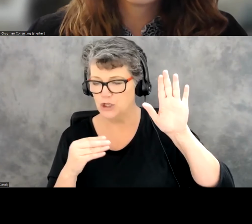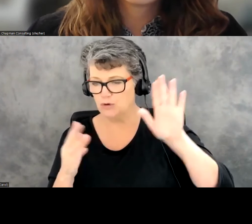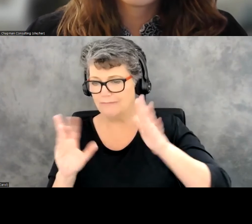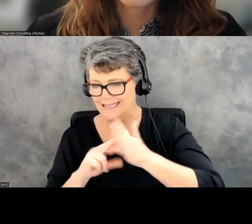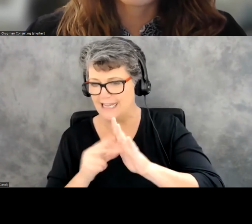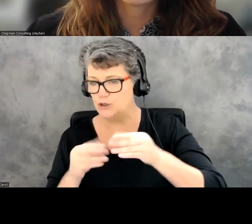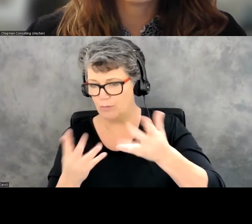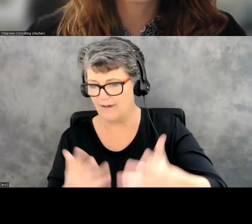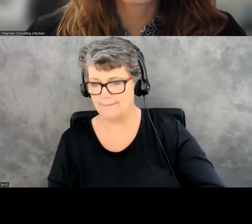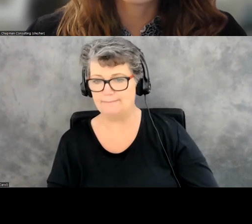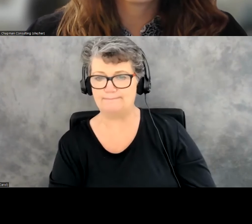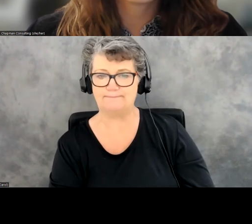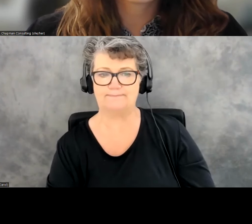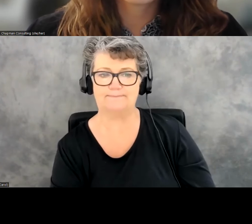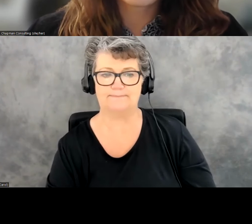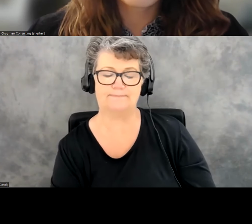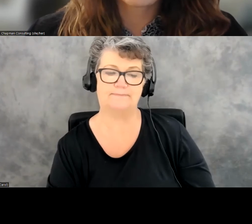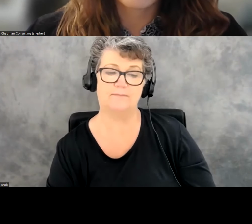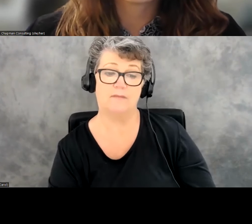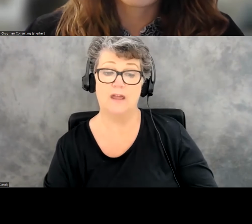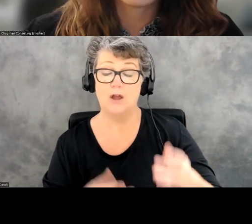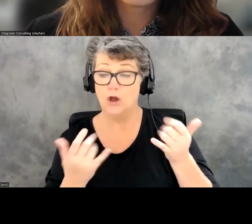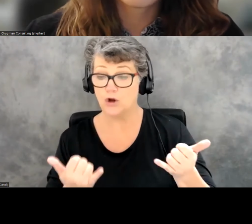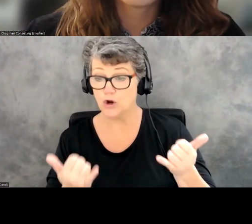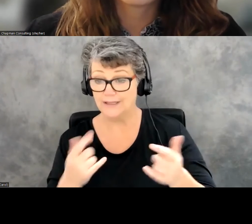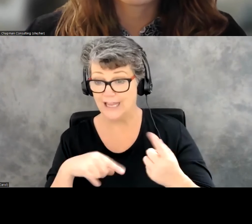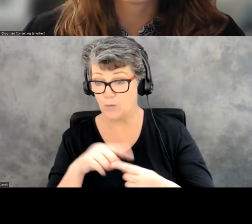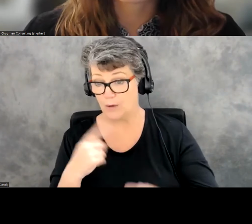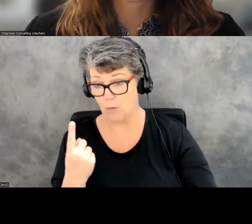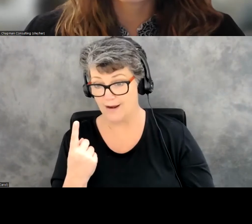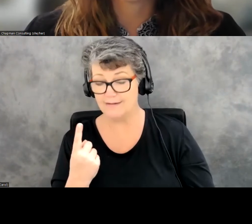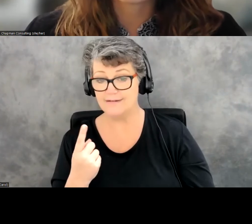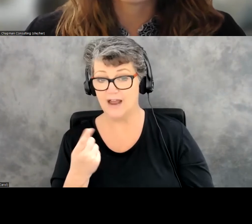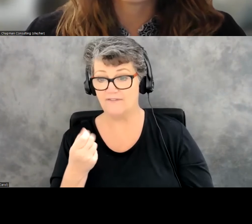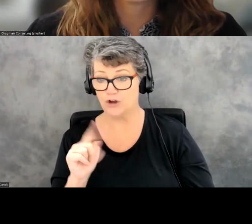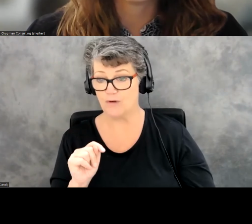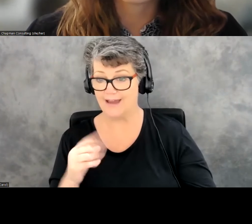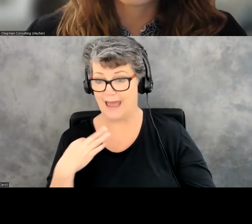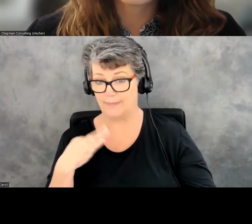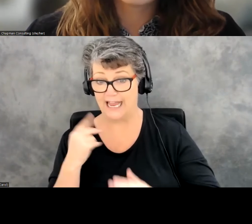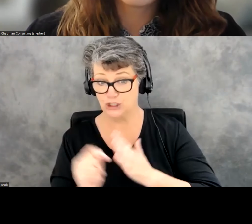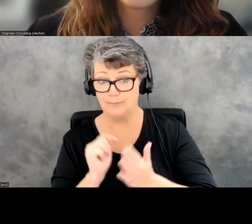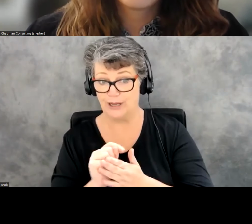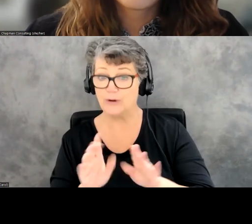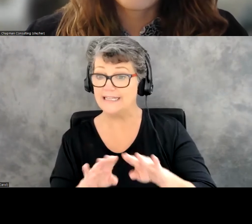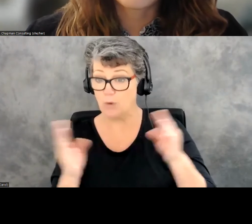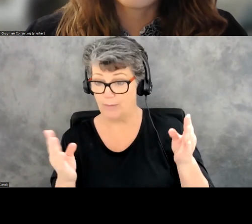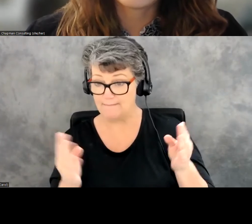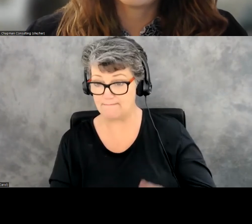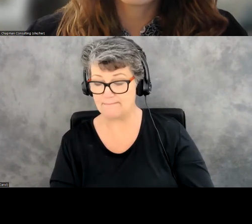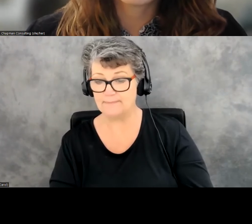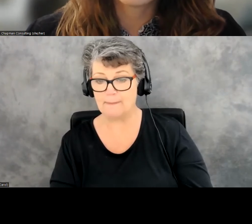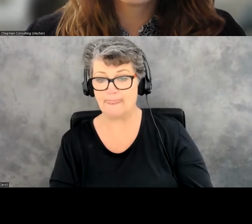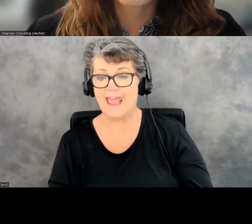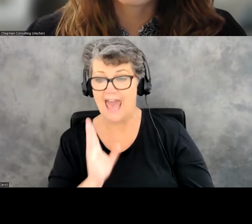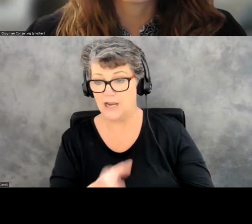such. So currently, round one of the grant application period is open. And